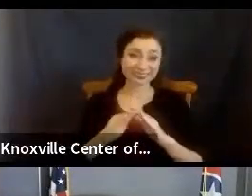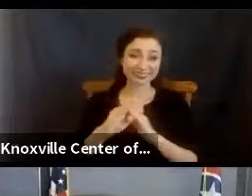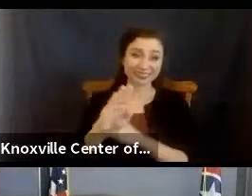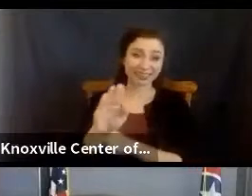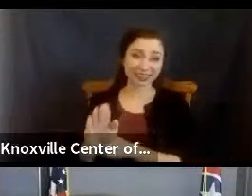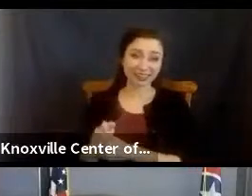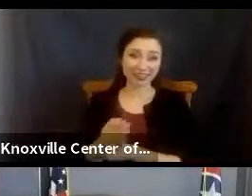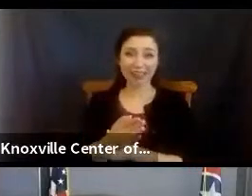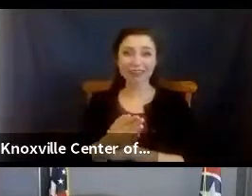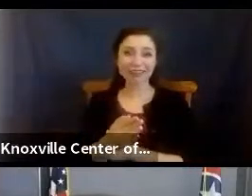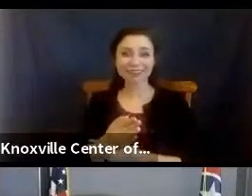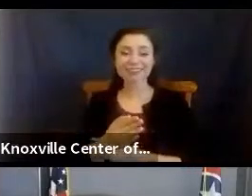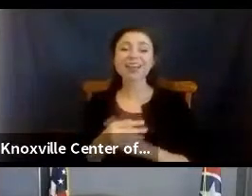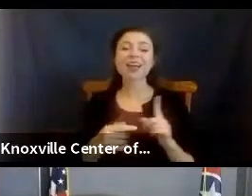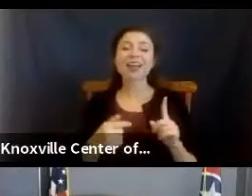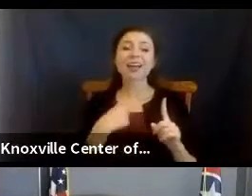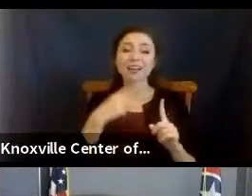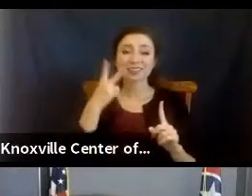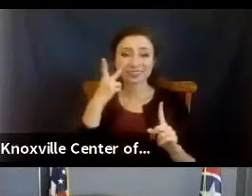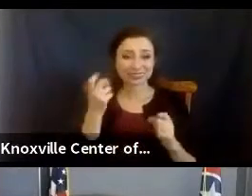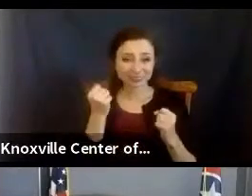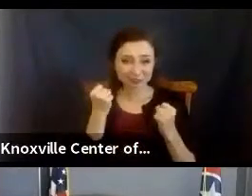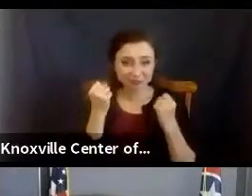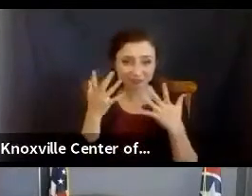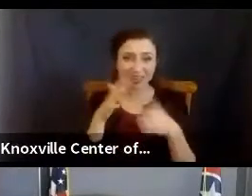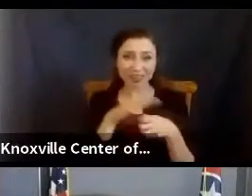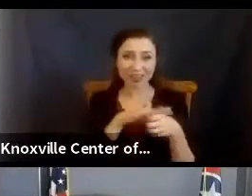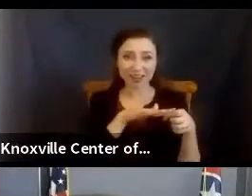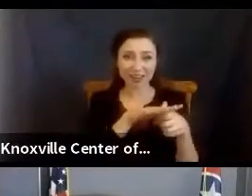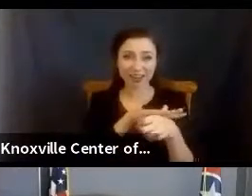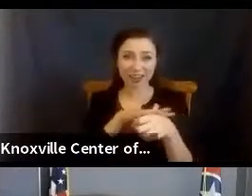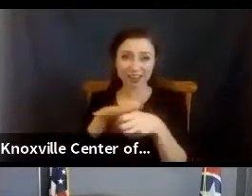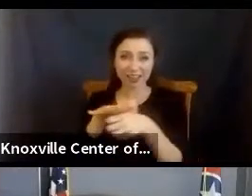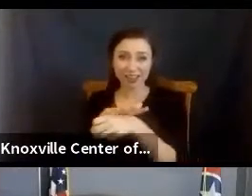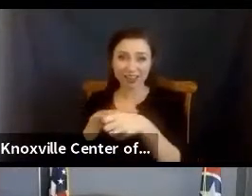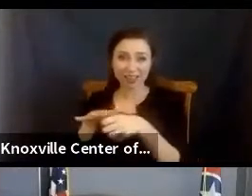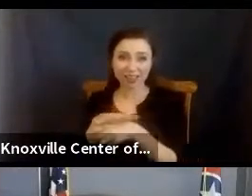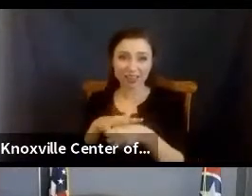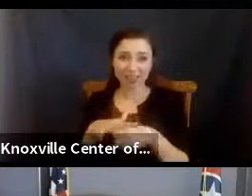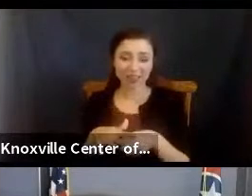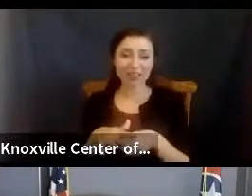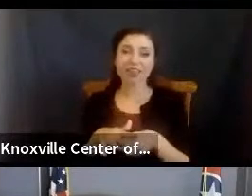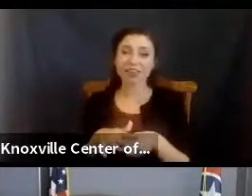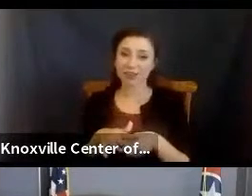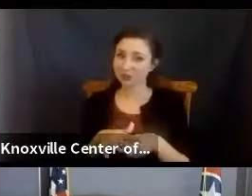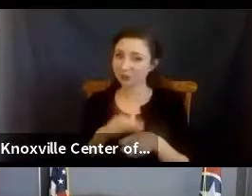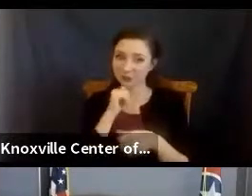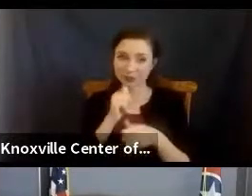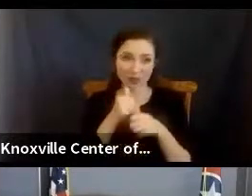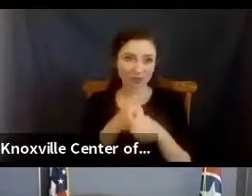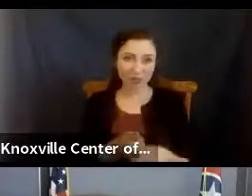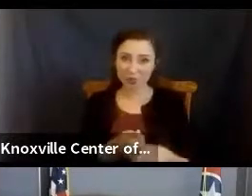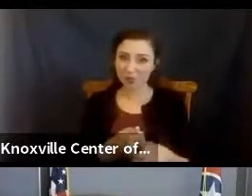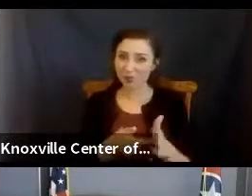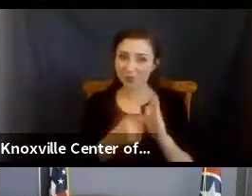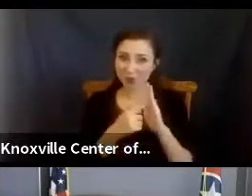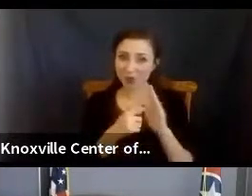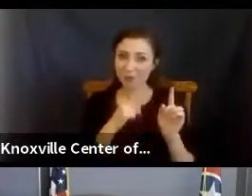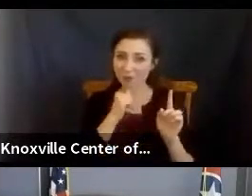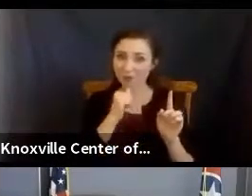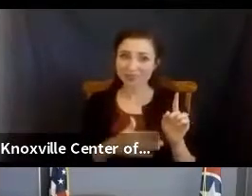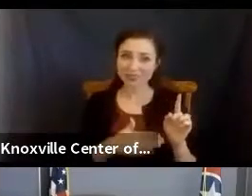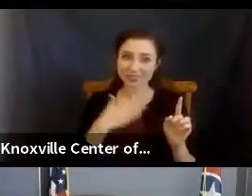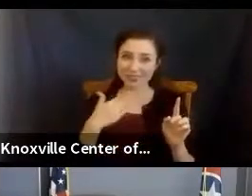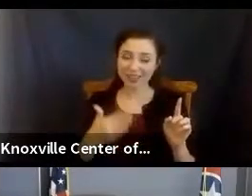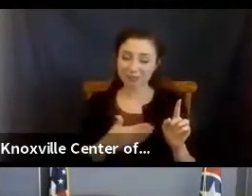to see how a number of areas around businesses were operating, and I was not happy, to put it